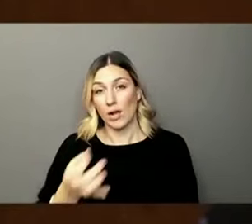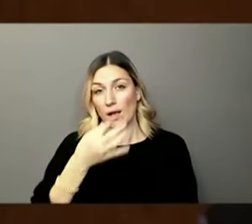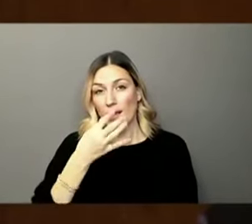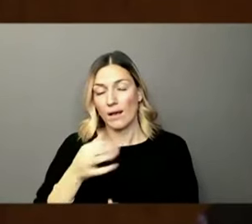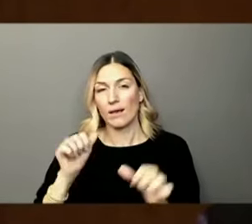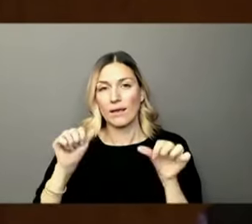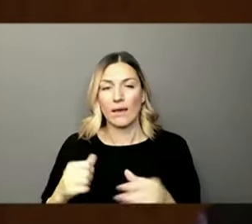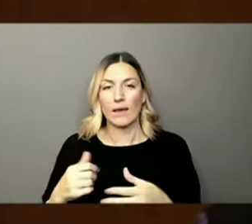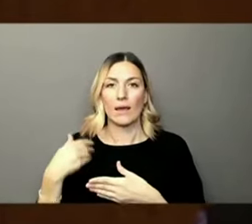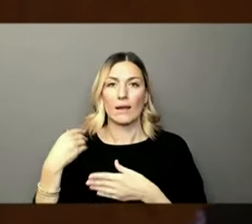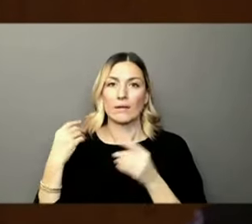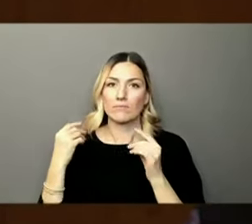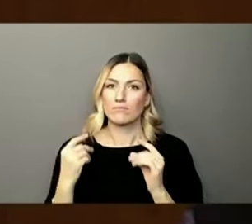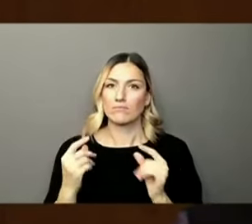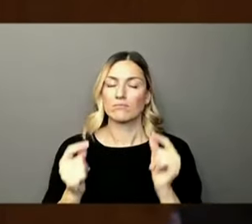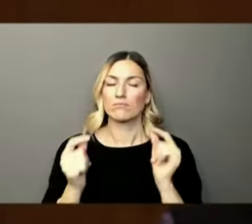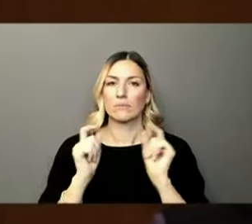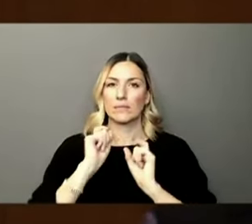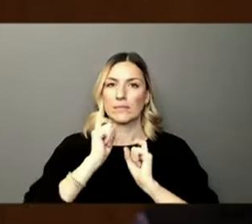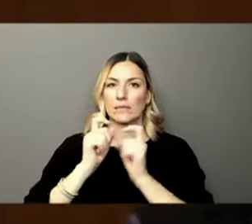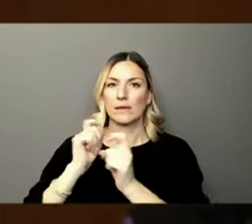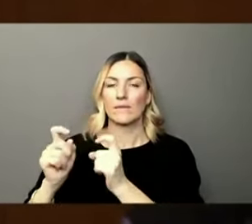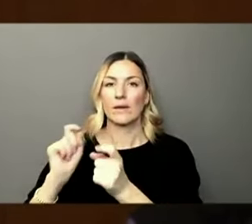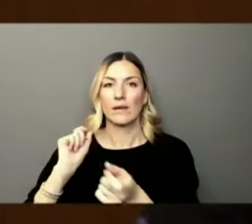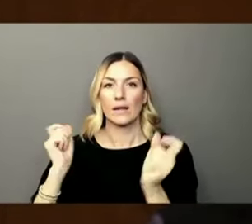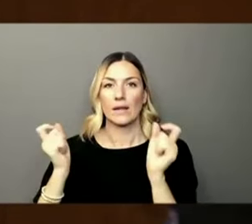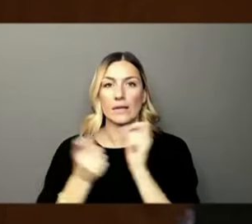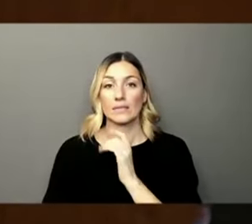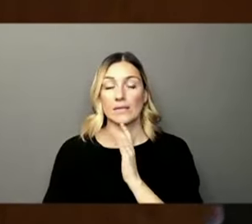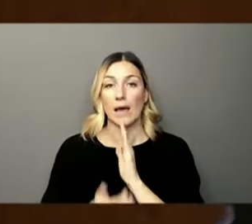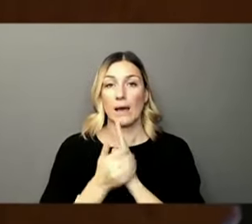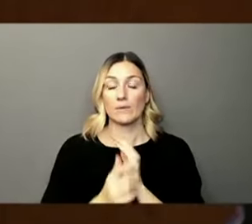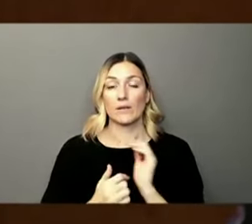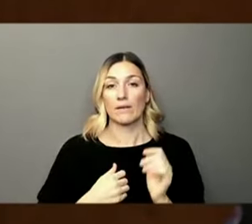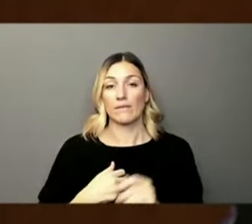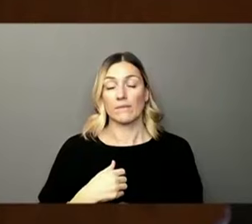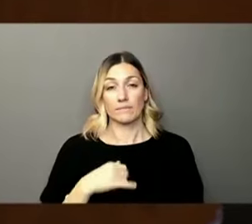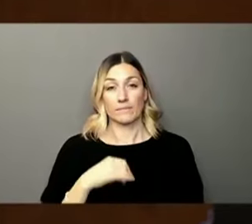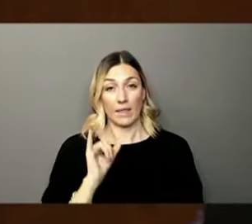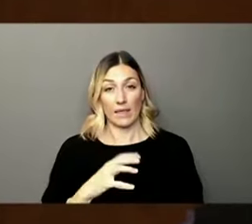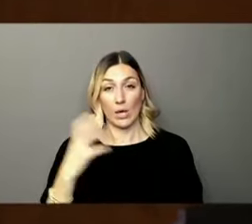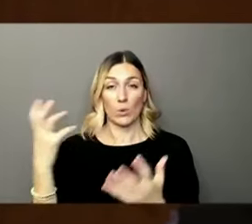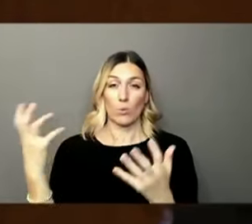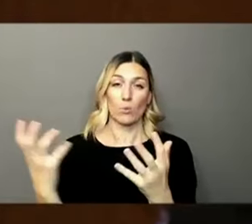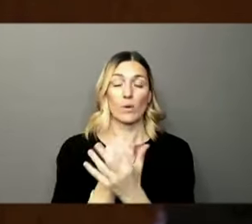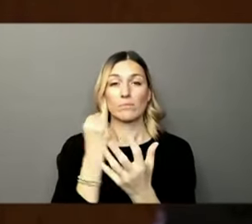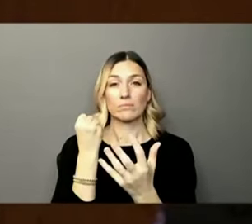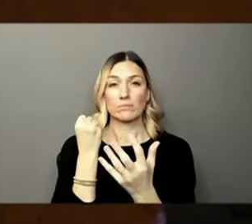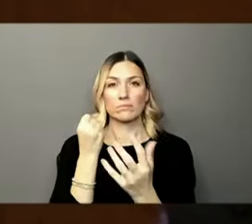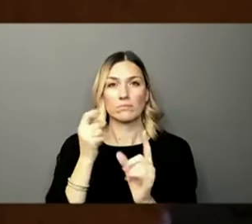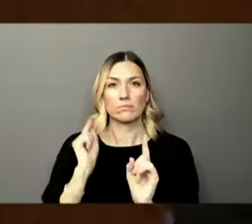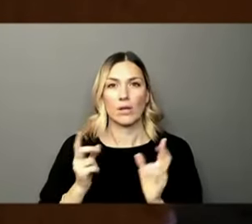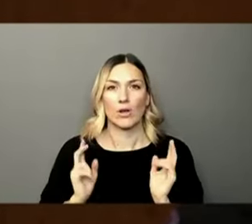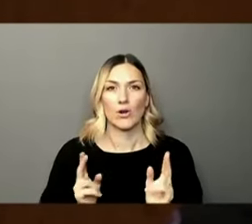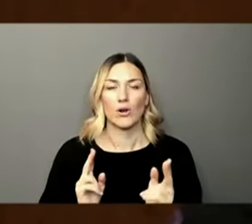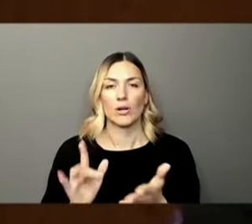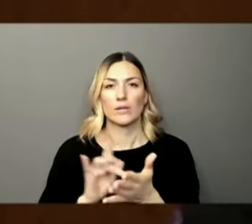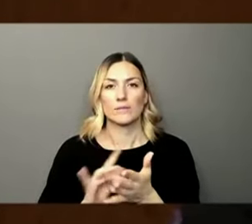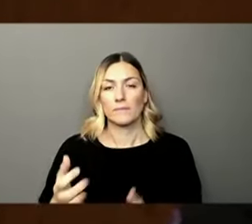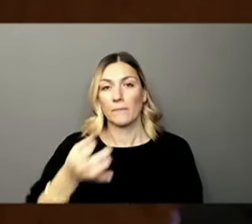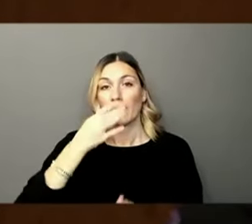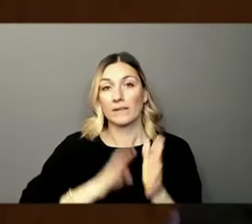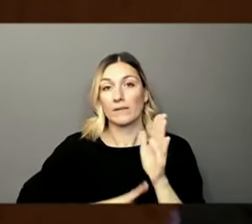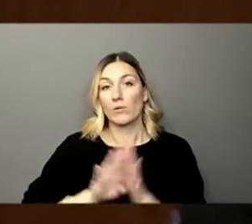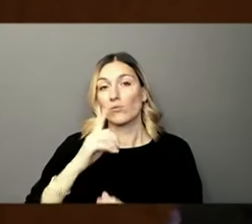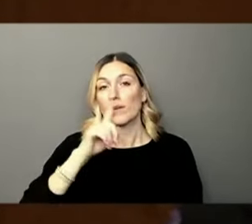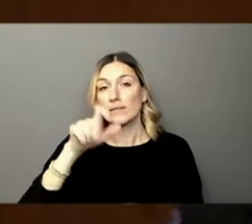rapidly deployed in adaptive platform clinical trials. This winner-take-all trial design expedites drug development by using real-time data